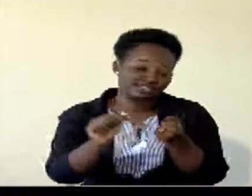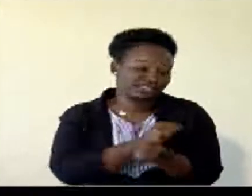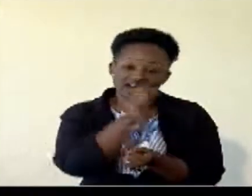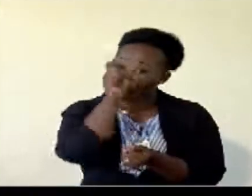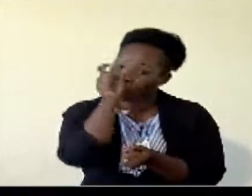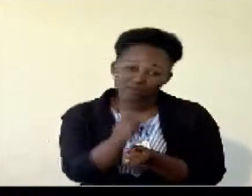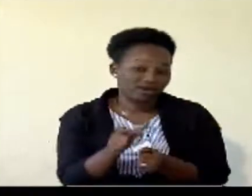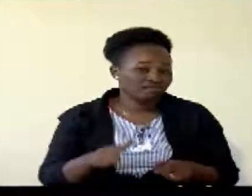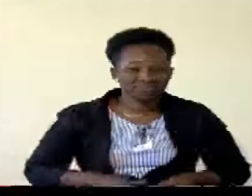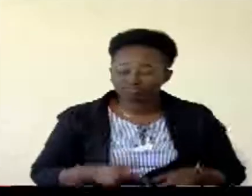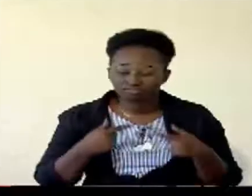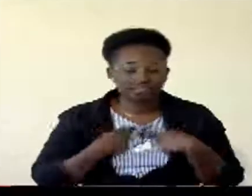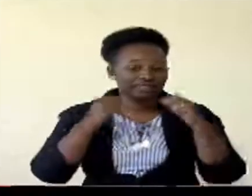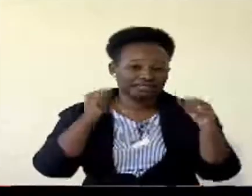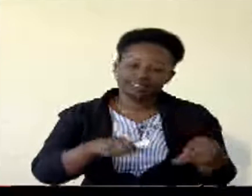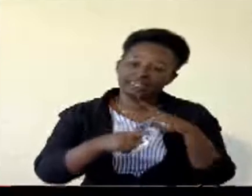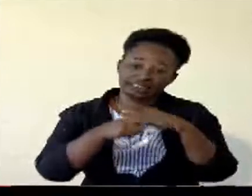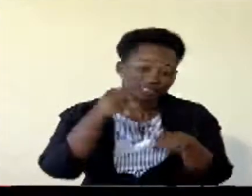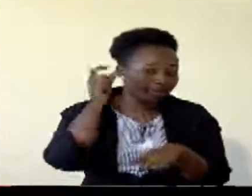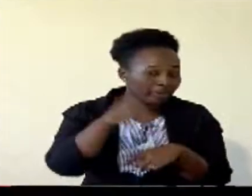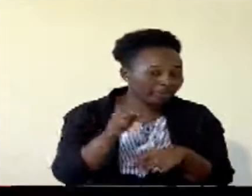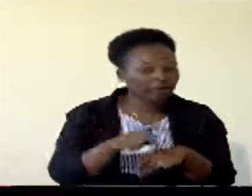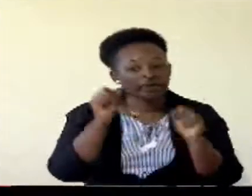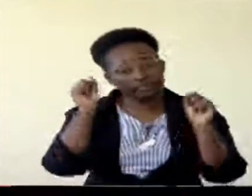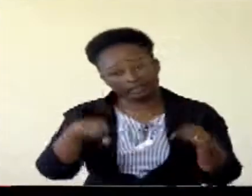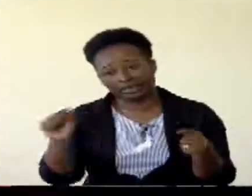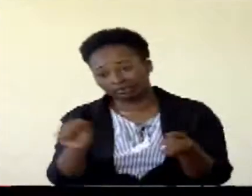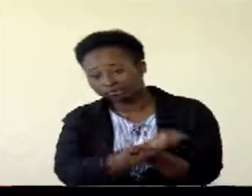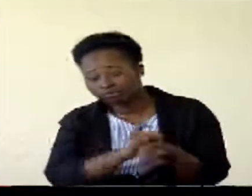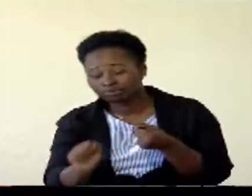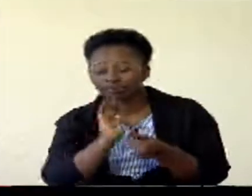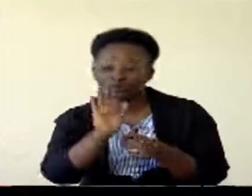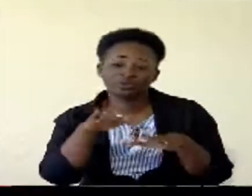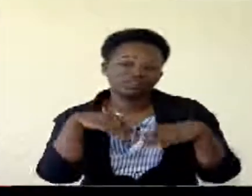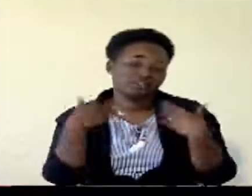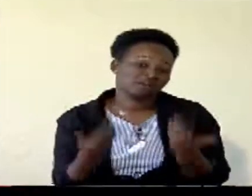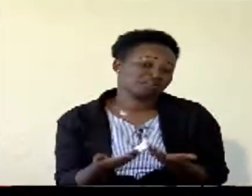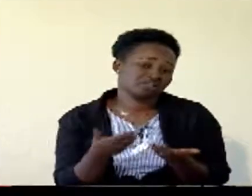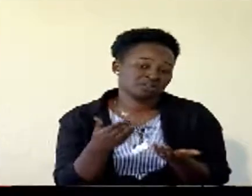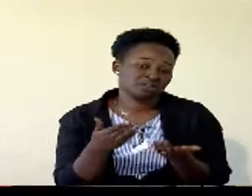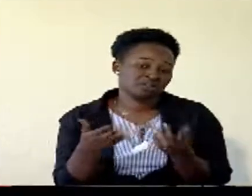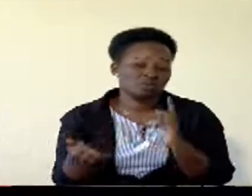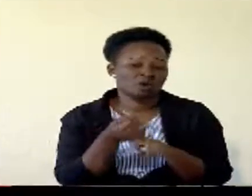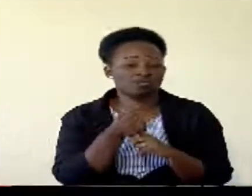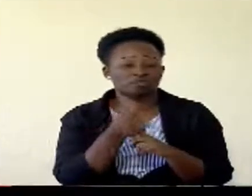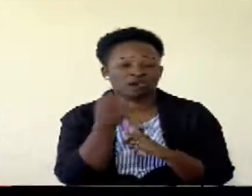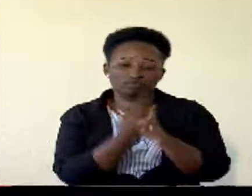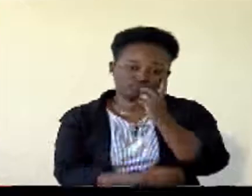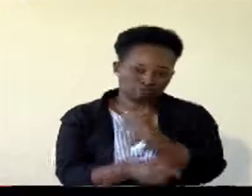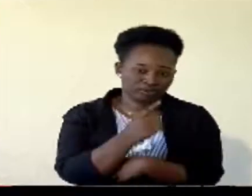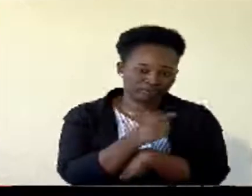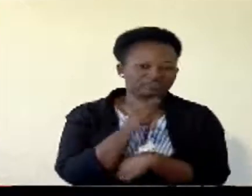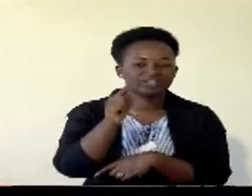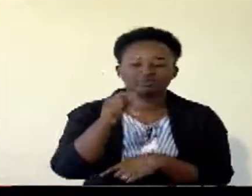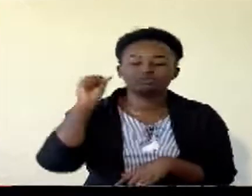human life. It can kill you, it can harm you, and then you get maimed. So that is